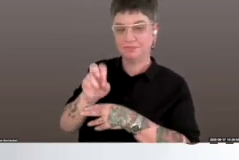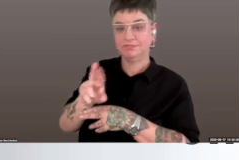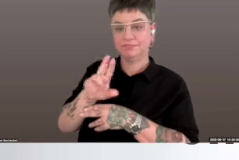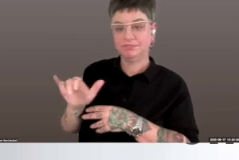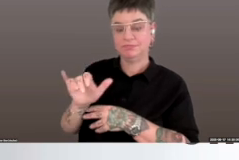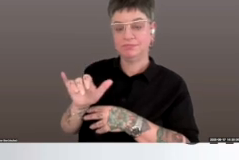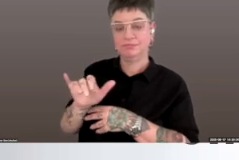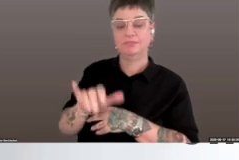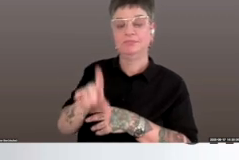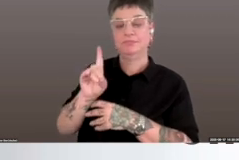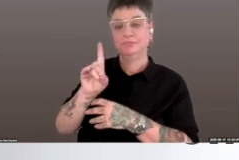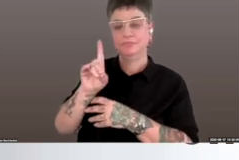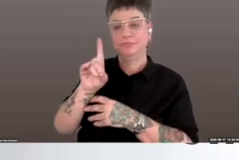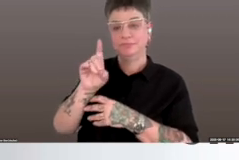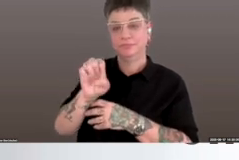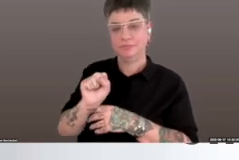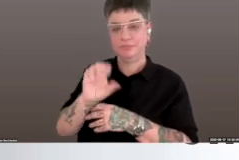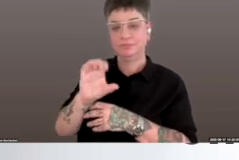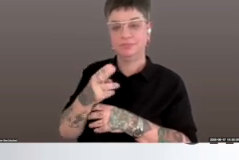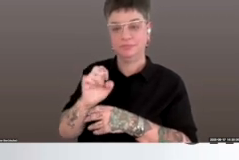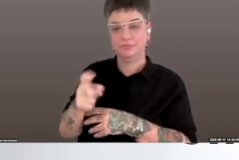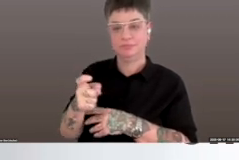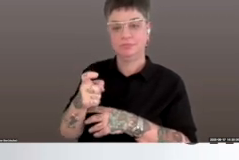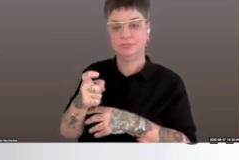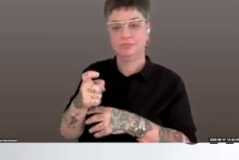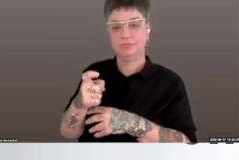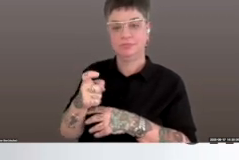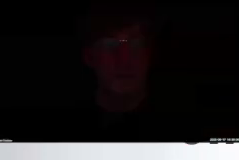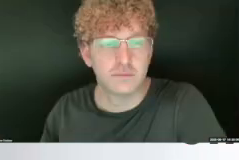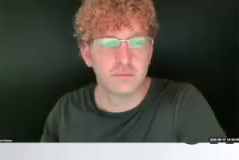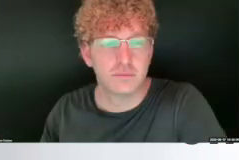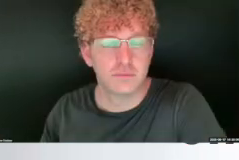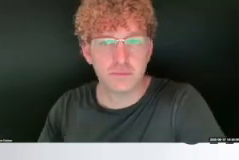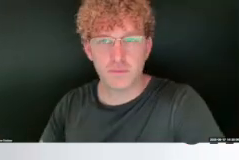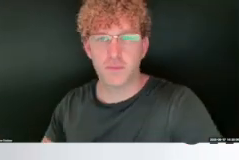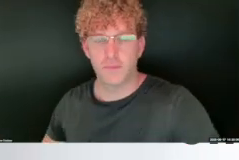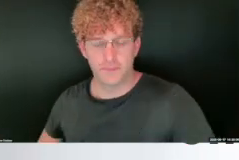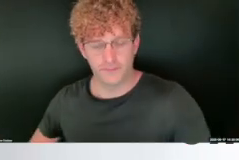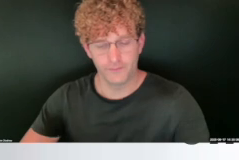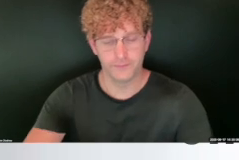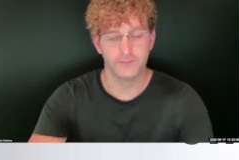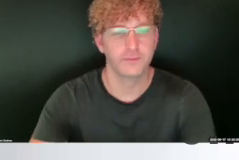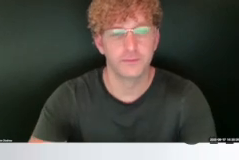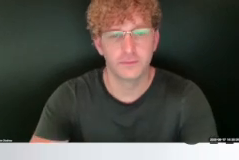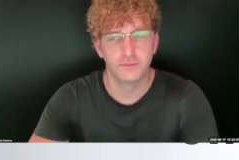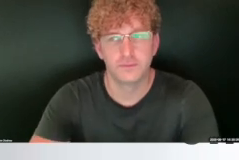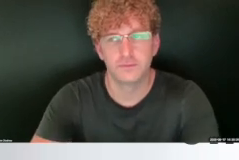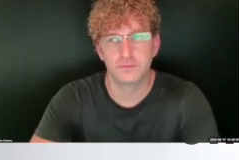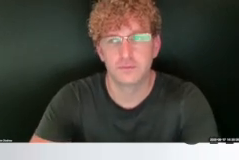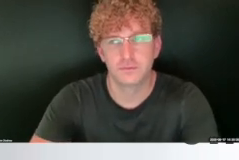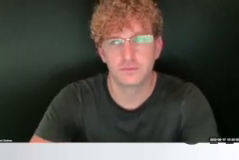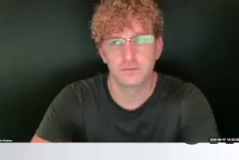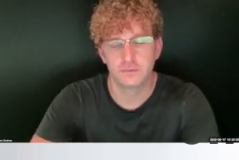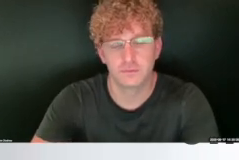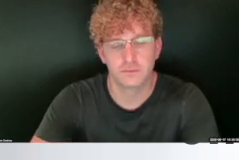the Electric Vehicle Association of the Central Coast. I'm wondering if you would please clarify for